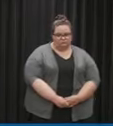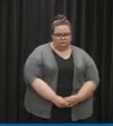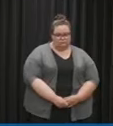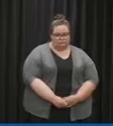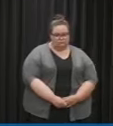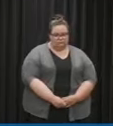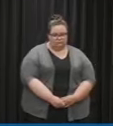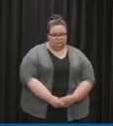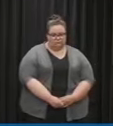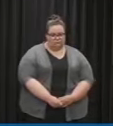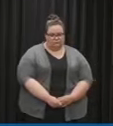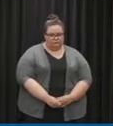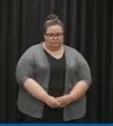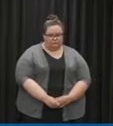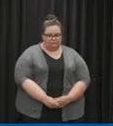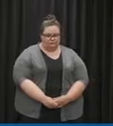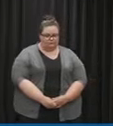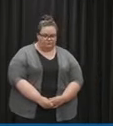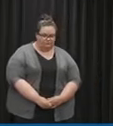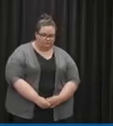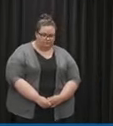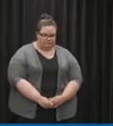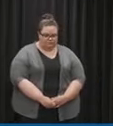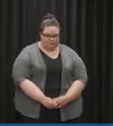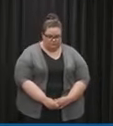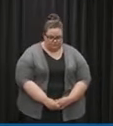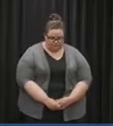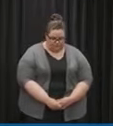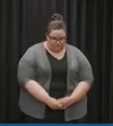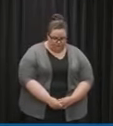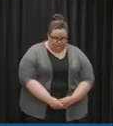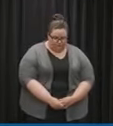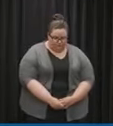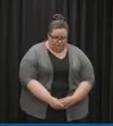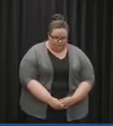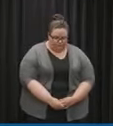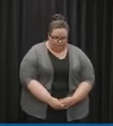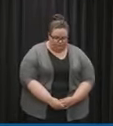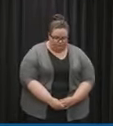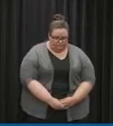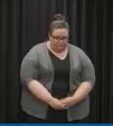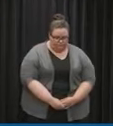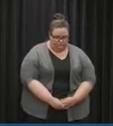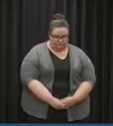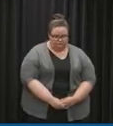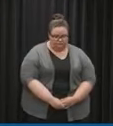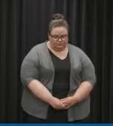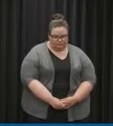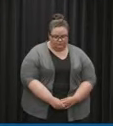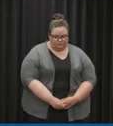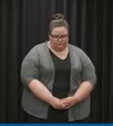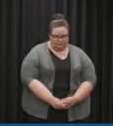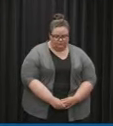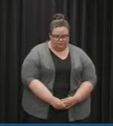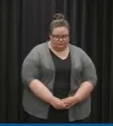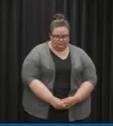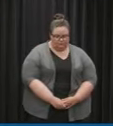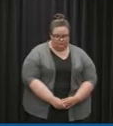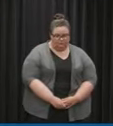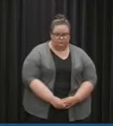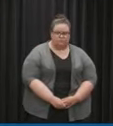class groupings. Sporting equipment can be shared within this group. As in classrooms, these groups will